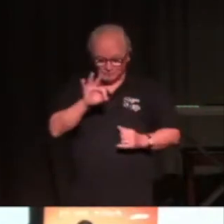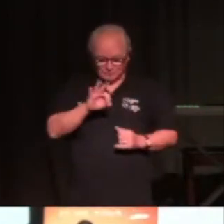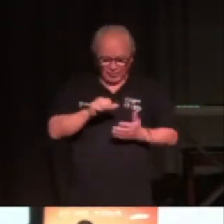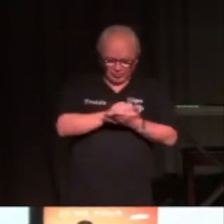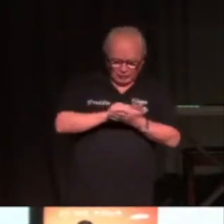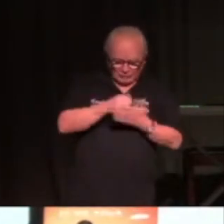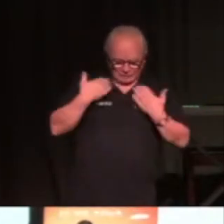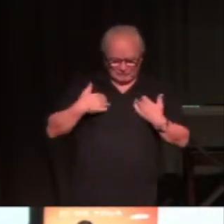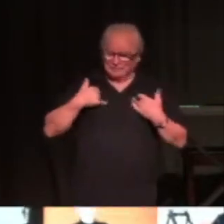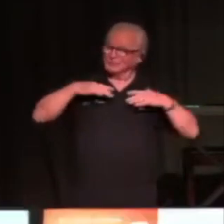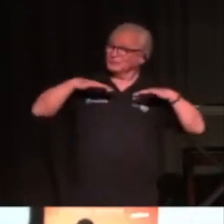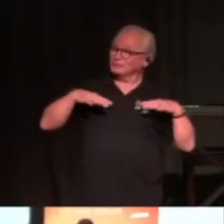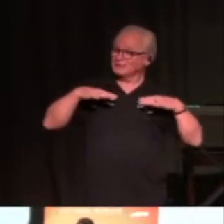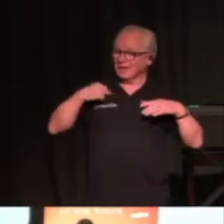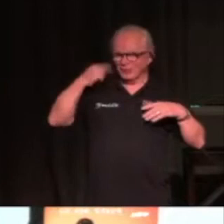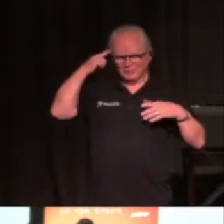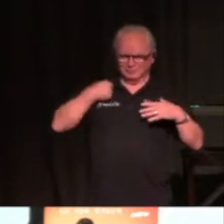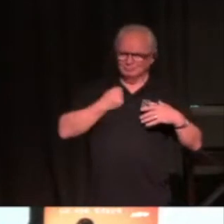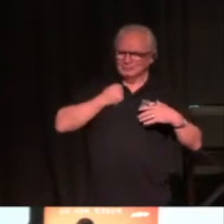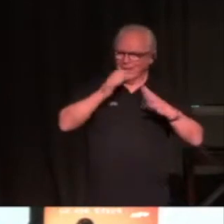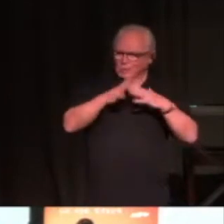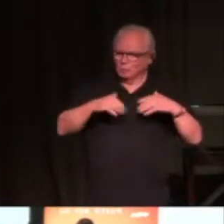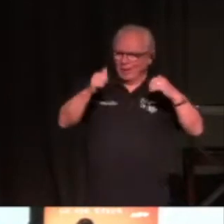and I was resting, and I thought I was going to get a weekend